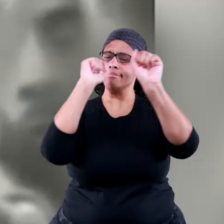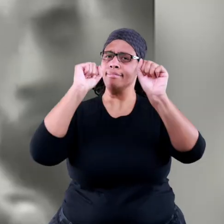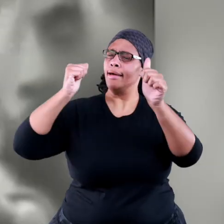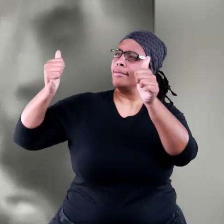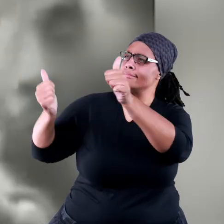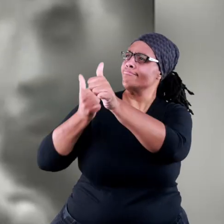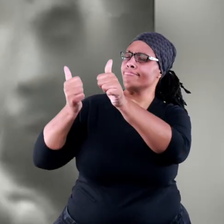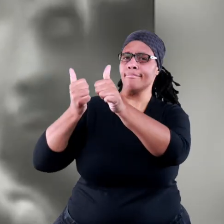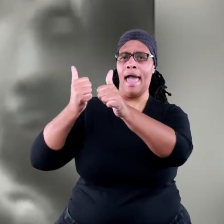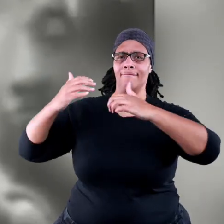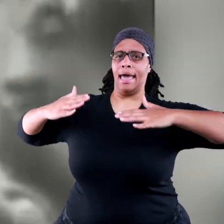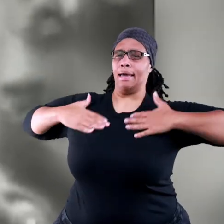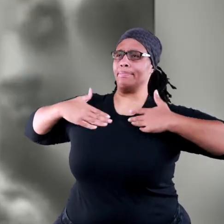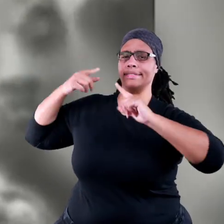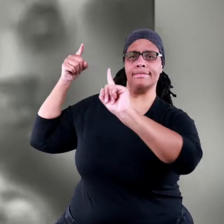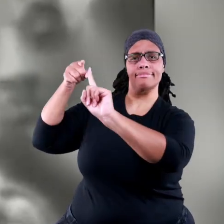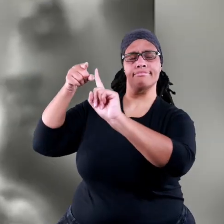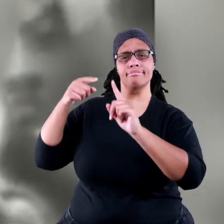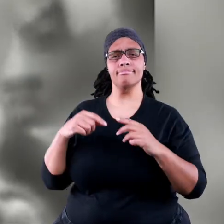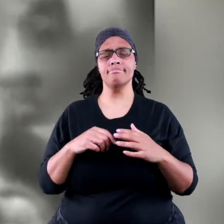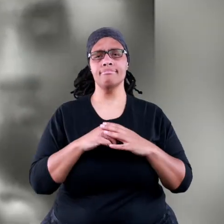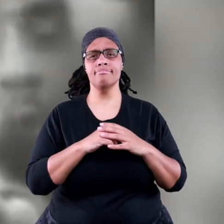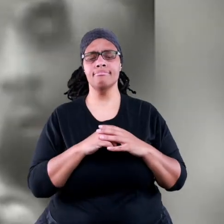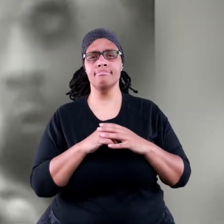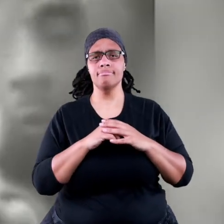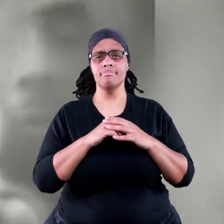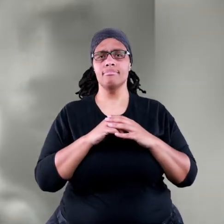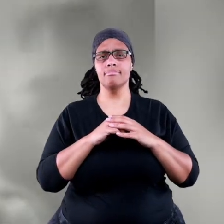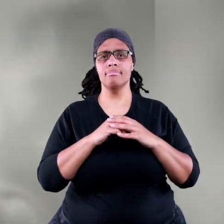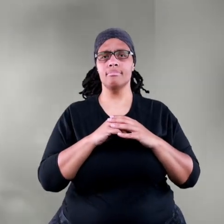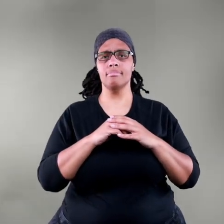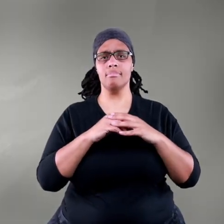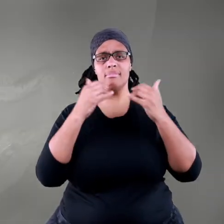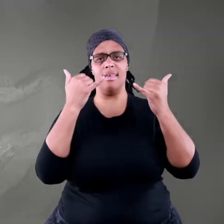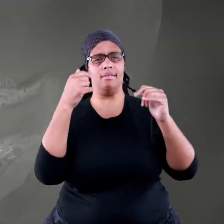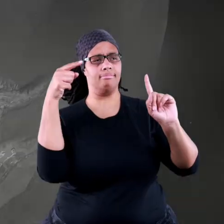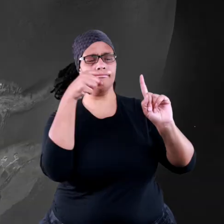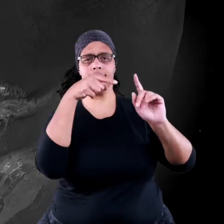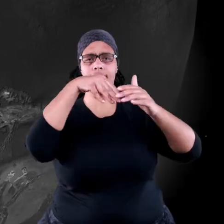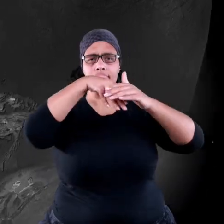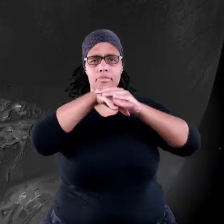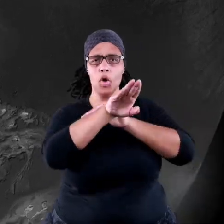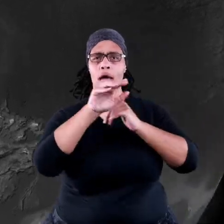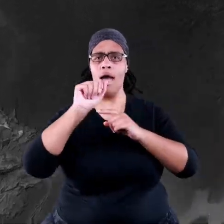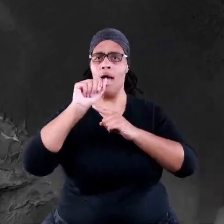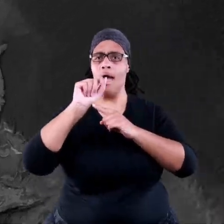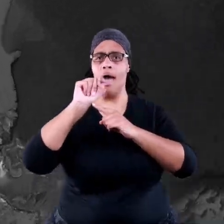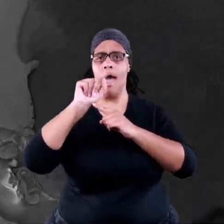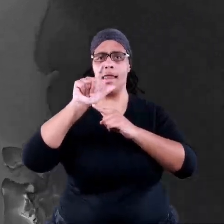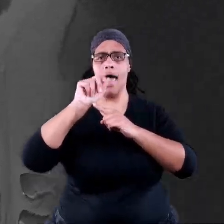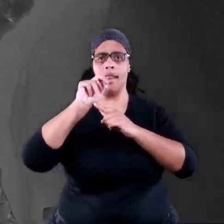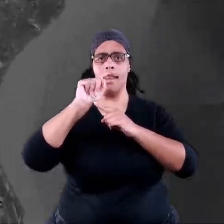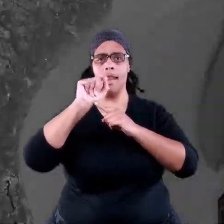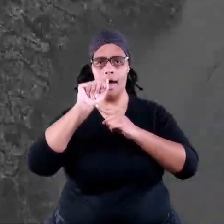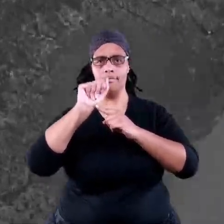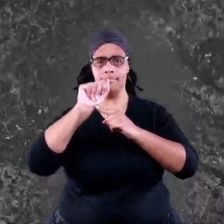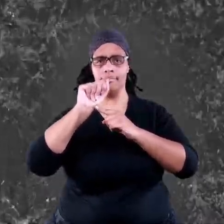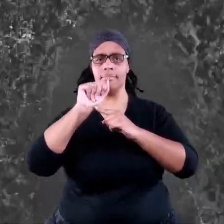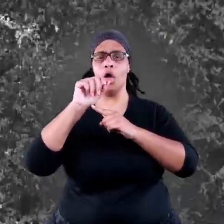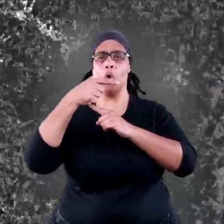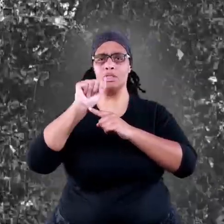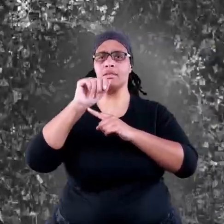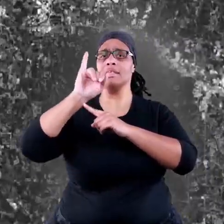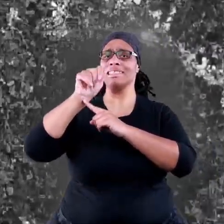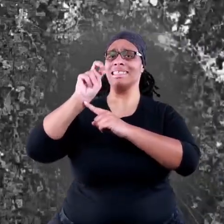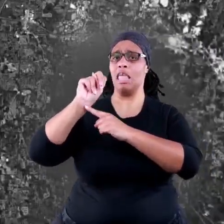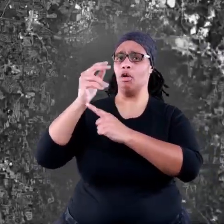life, liberty, and the pursuit of happiness. Born in Atlanta, Georgia, on January